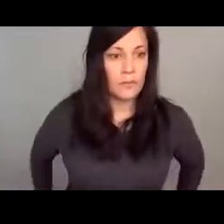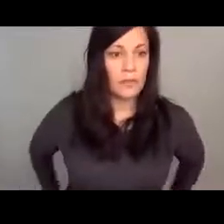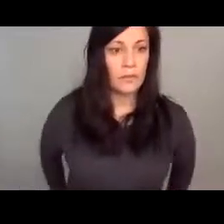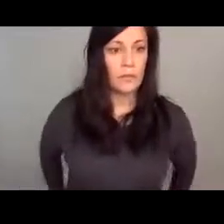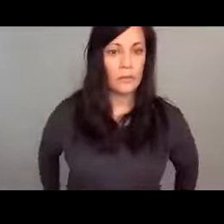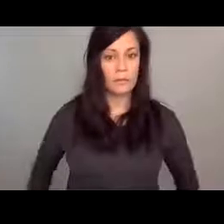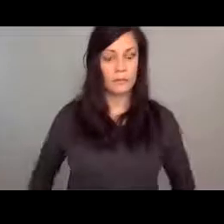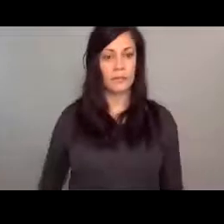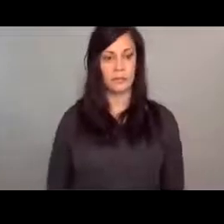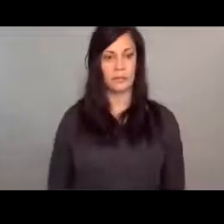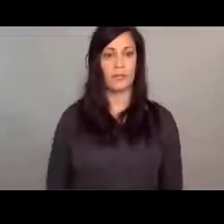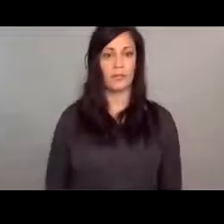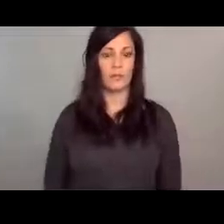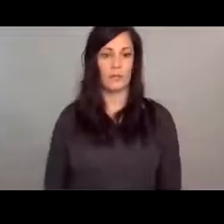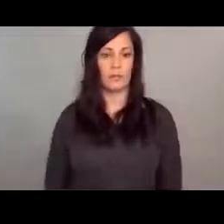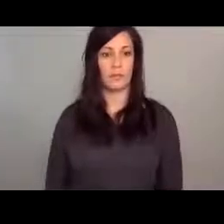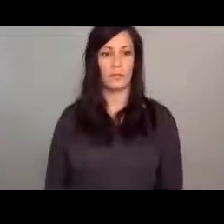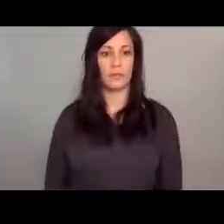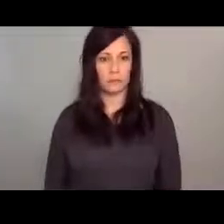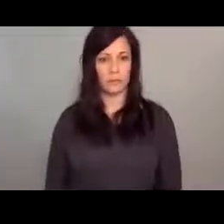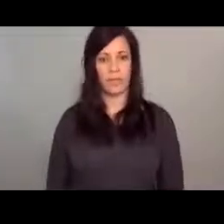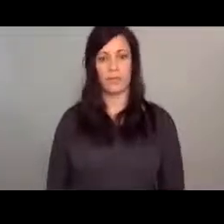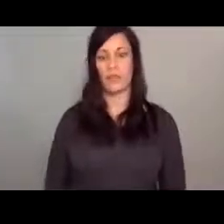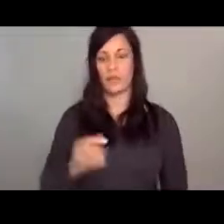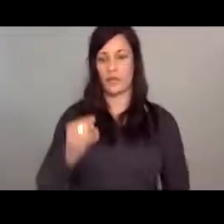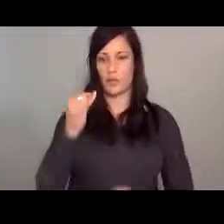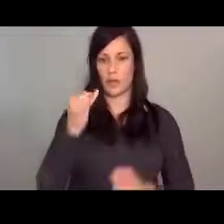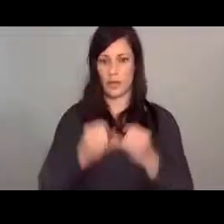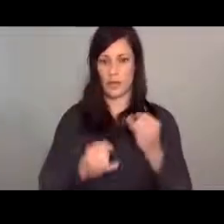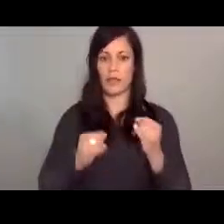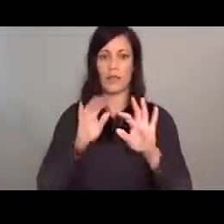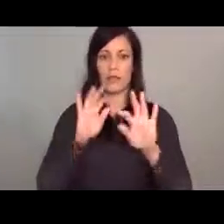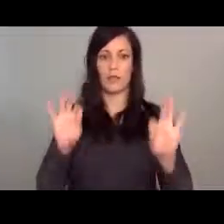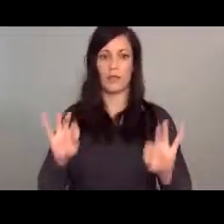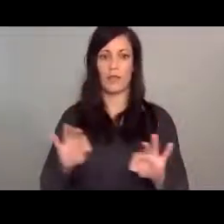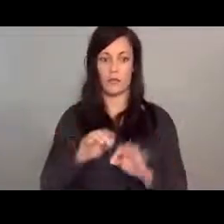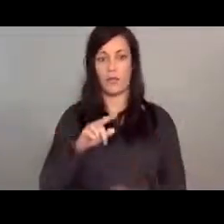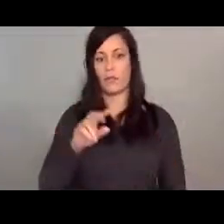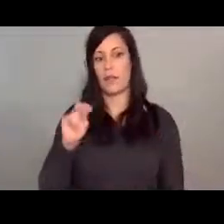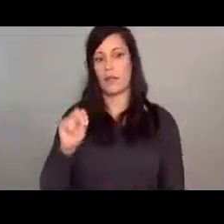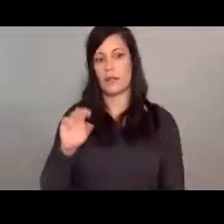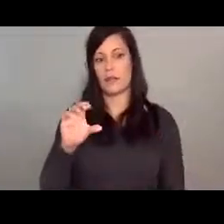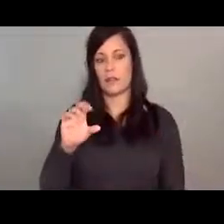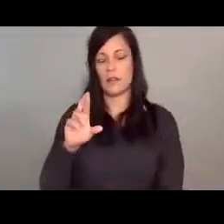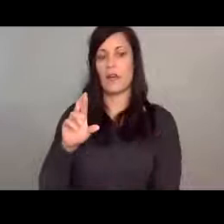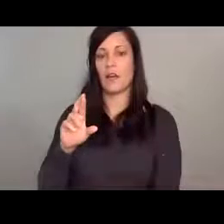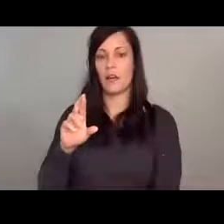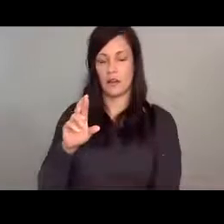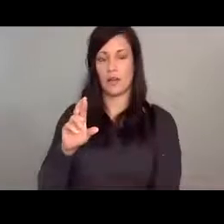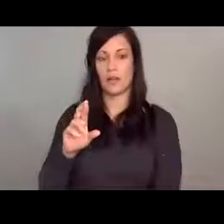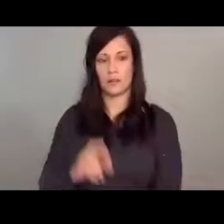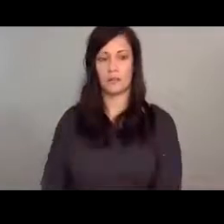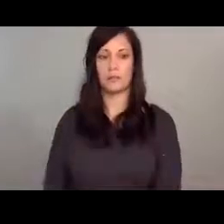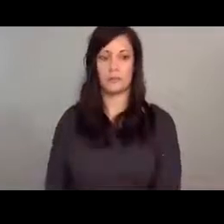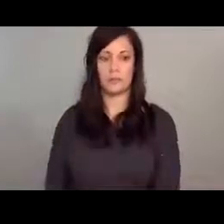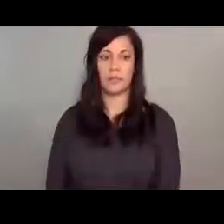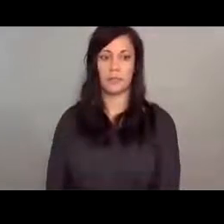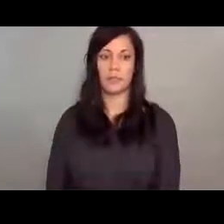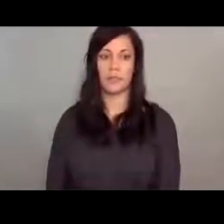Okay, and then finally we'll go to our last form, which is the NCR demographic survey. Open that